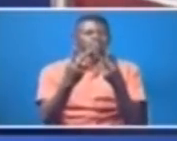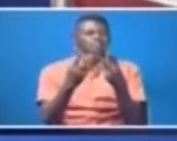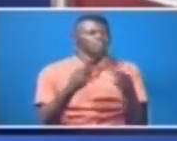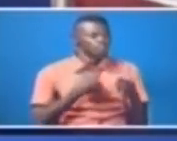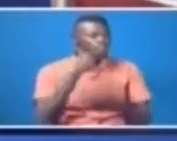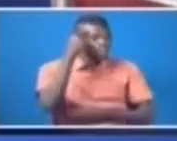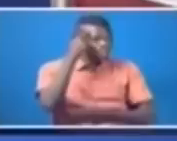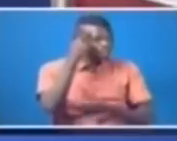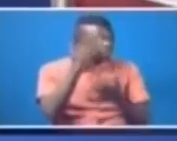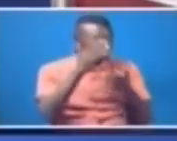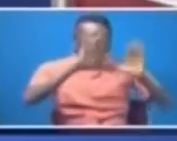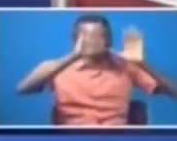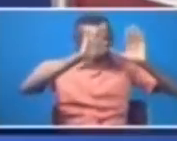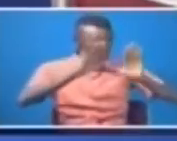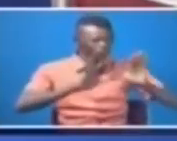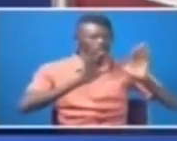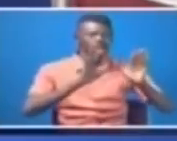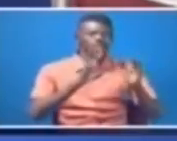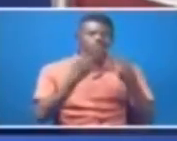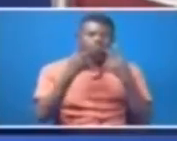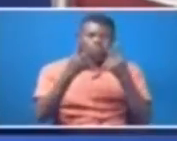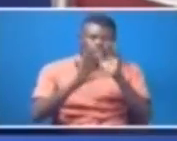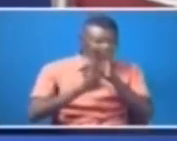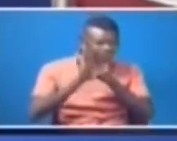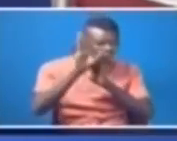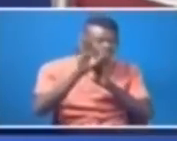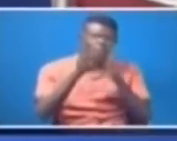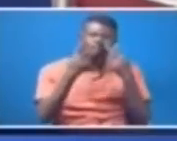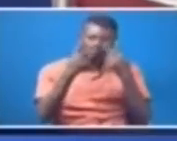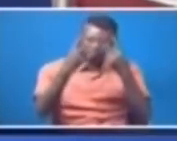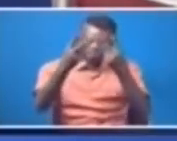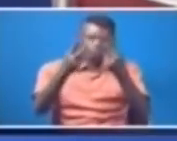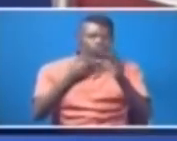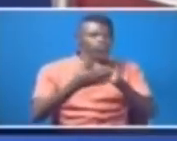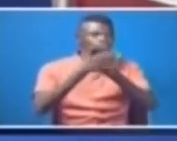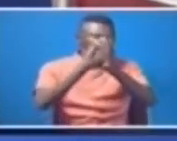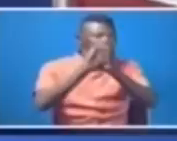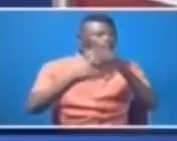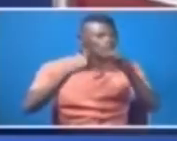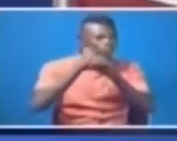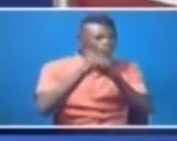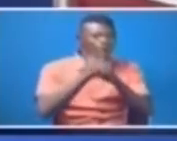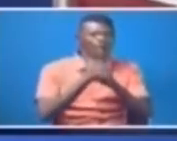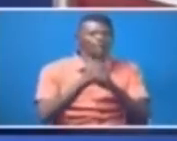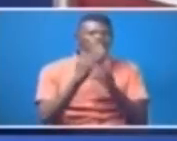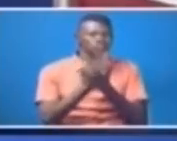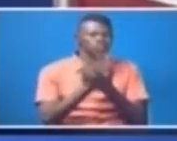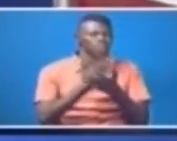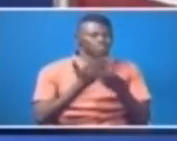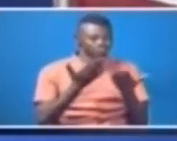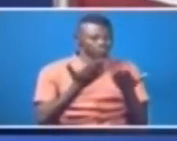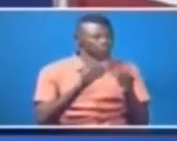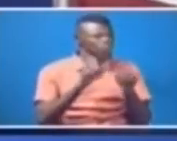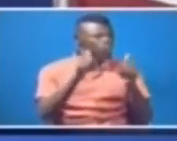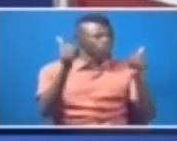I think it's important to note that the development that has been witnessed under this administration is unprecedented.